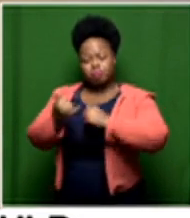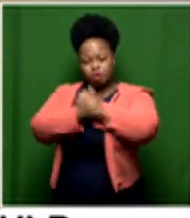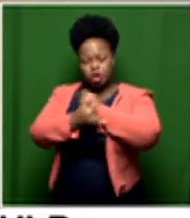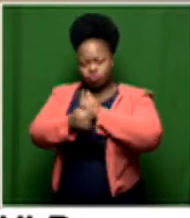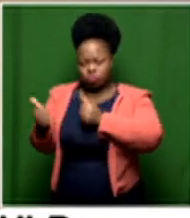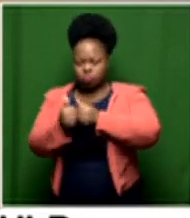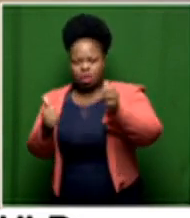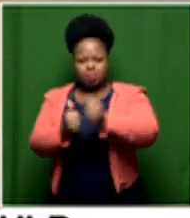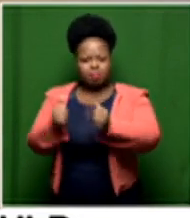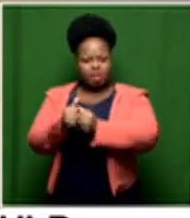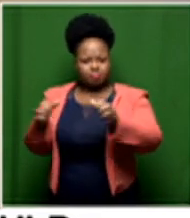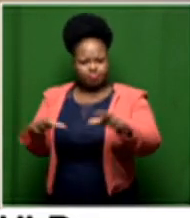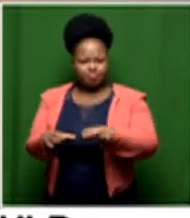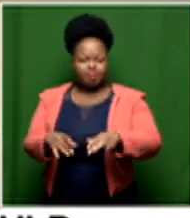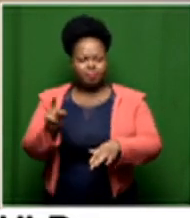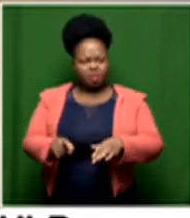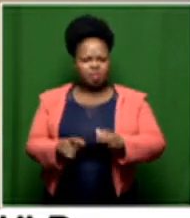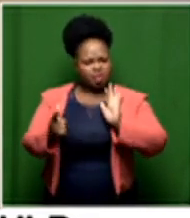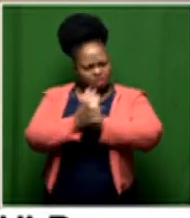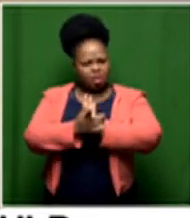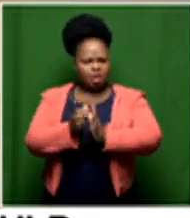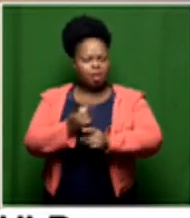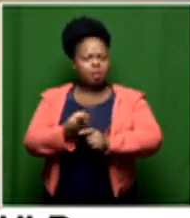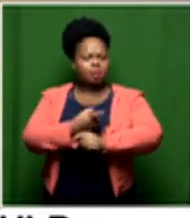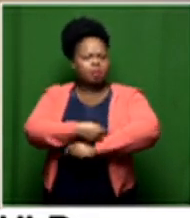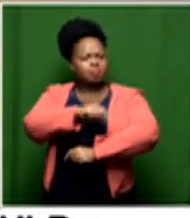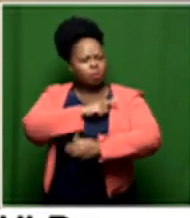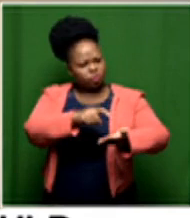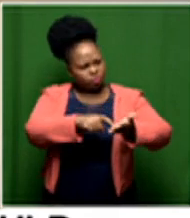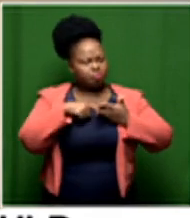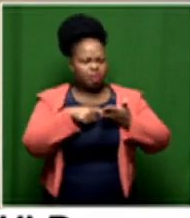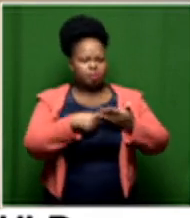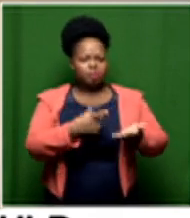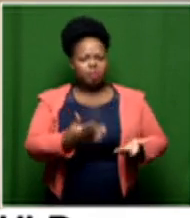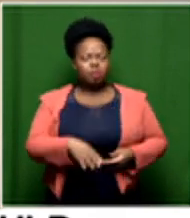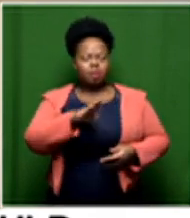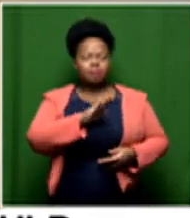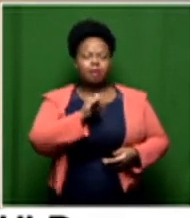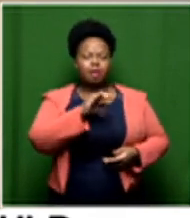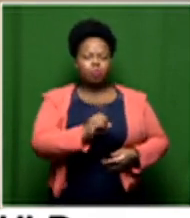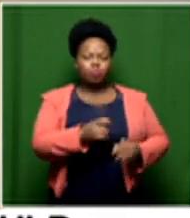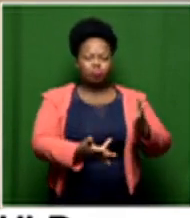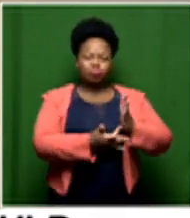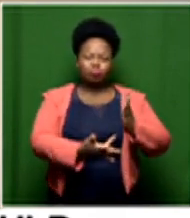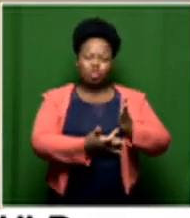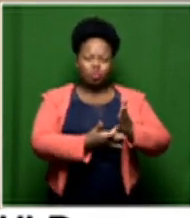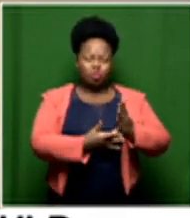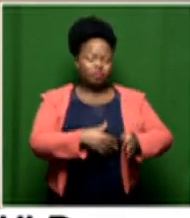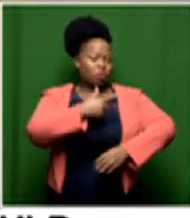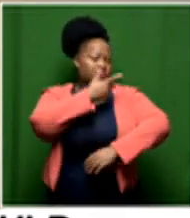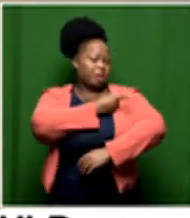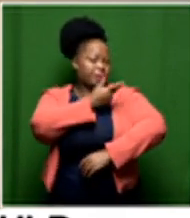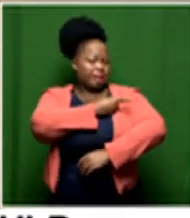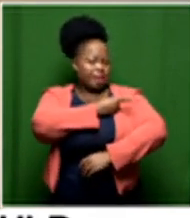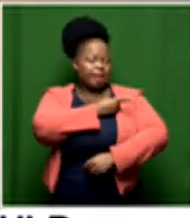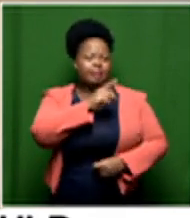our legal powers to demand, for example, that the biotechnology of